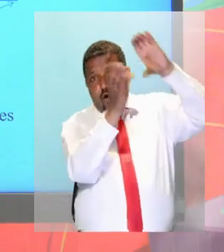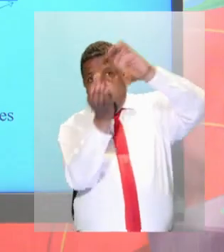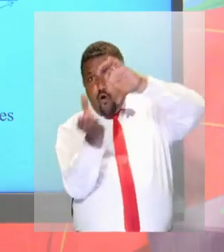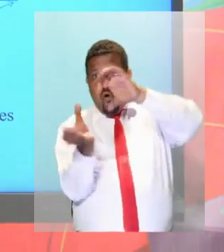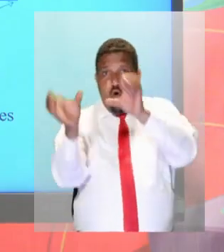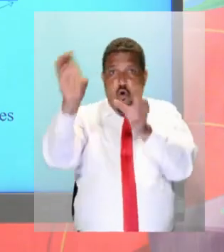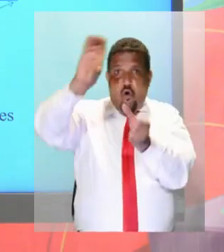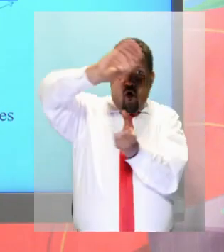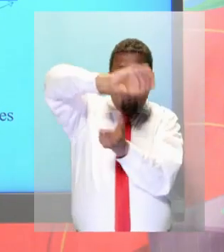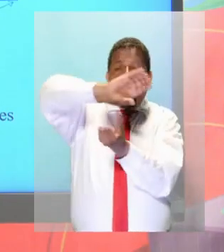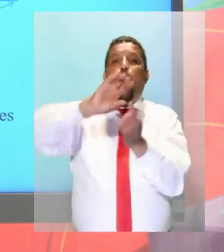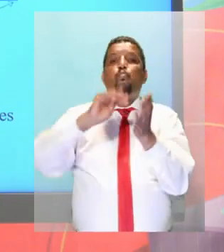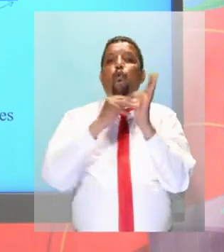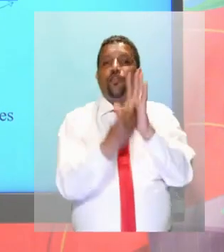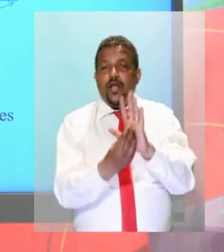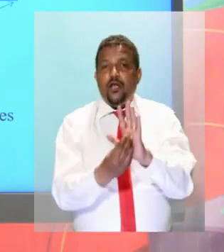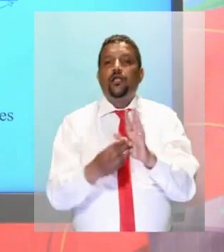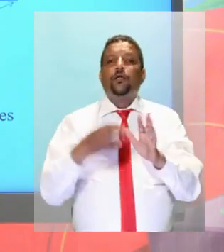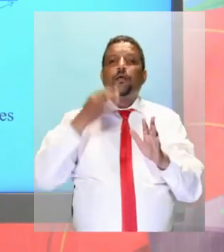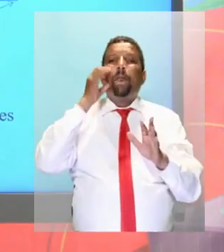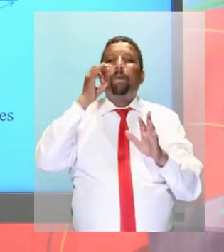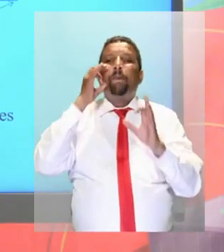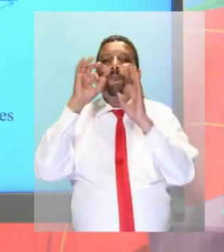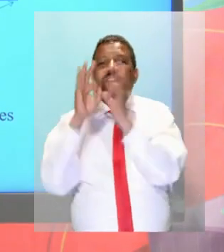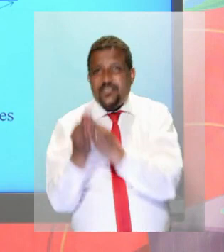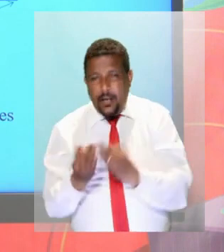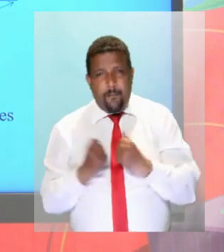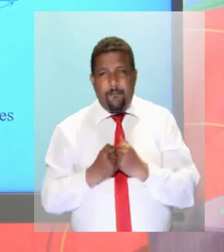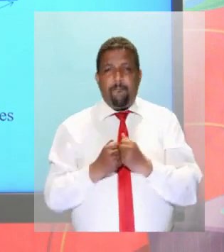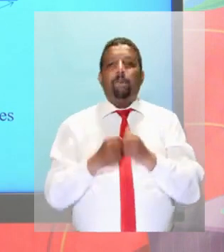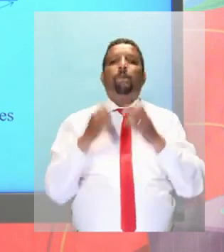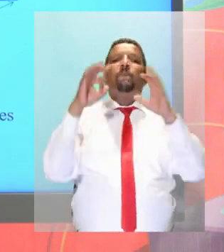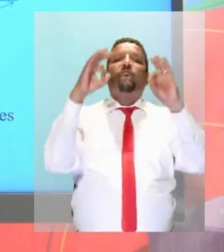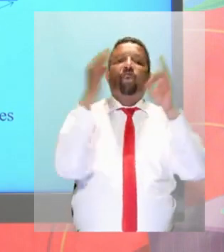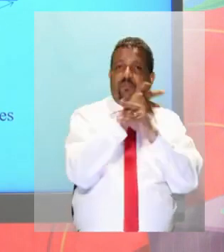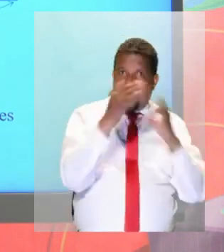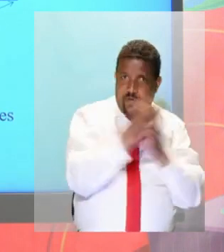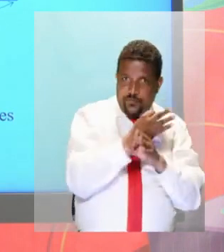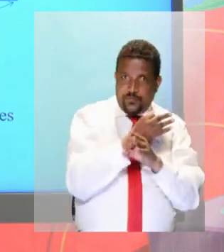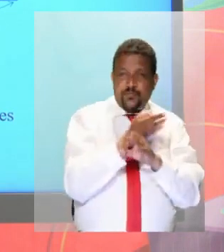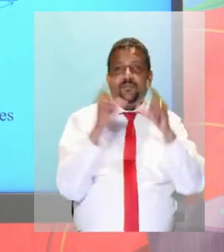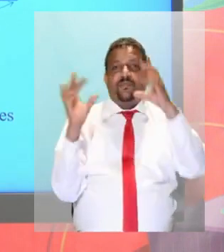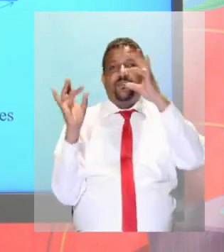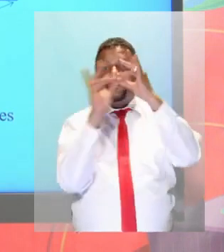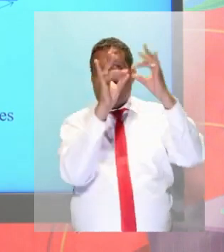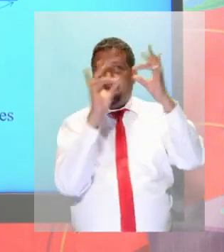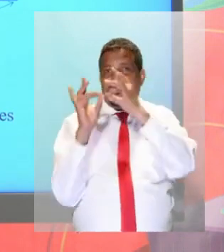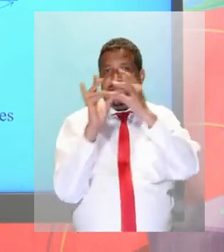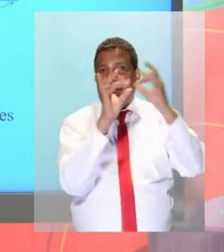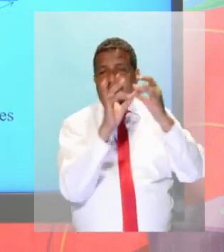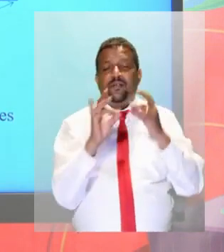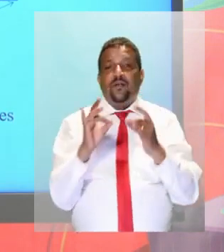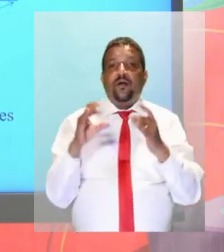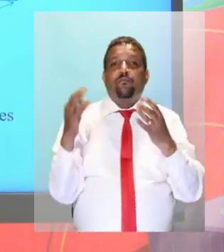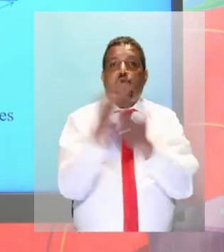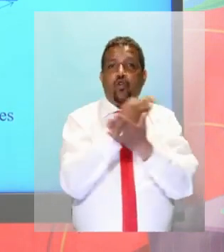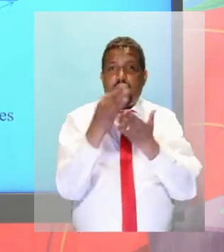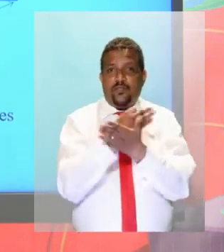model, households and firms interact in the product and resource markets without